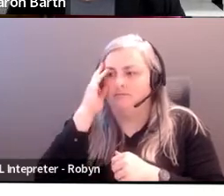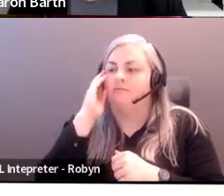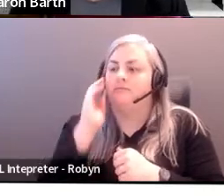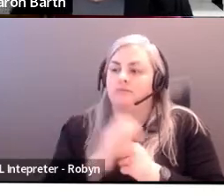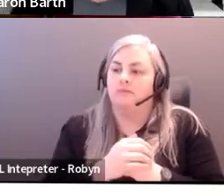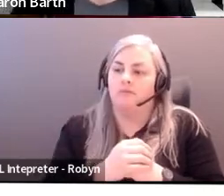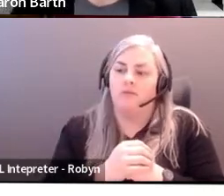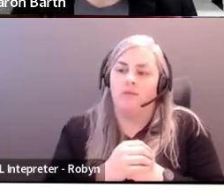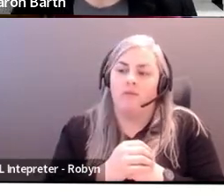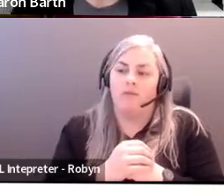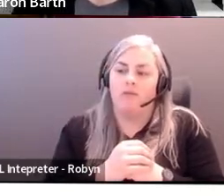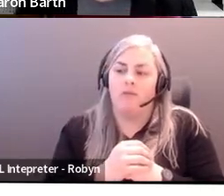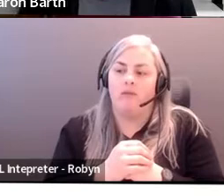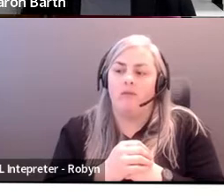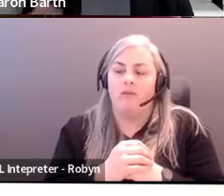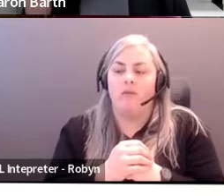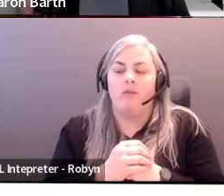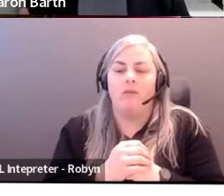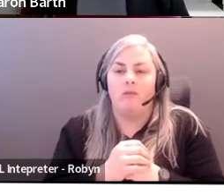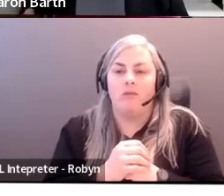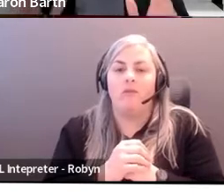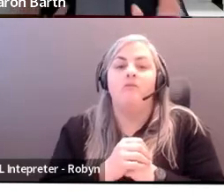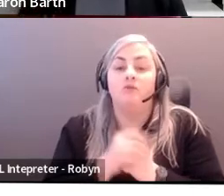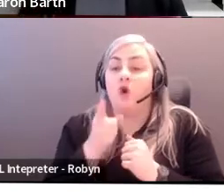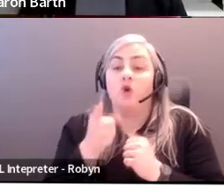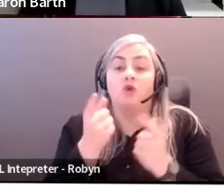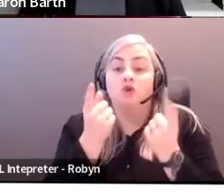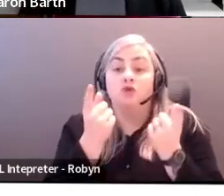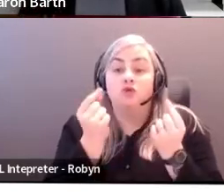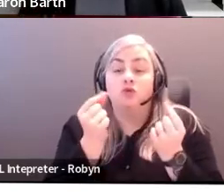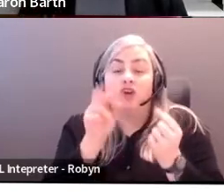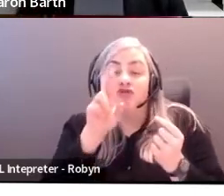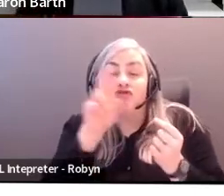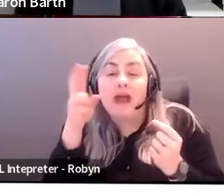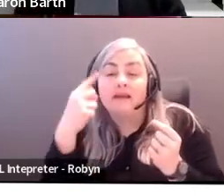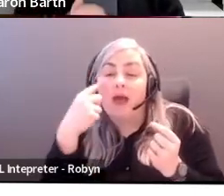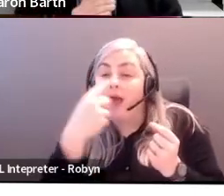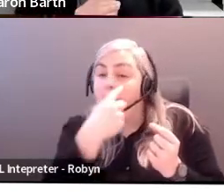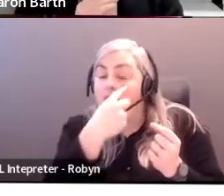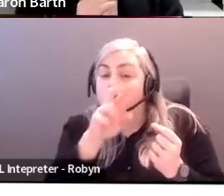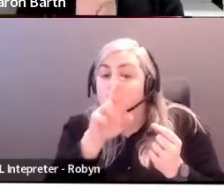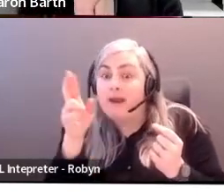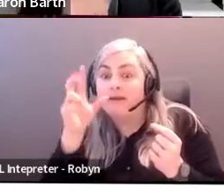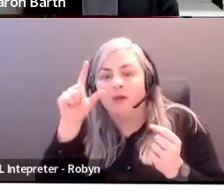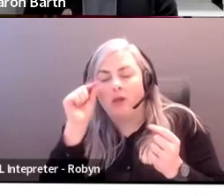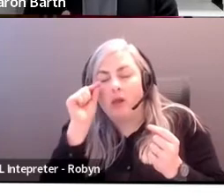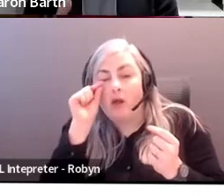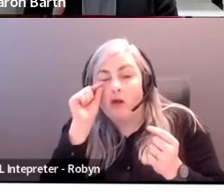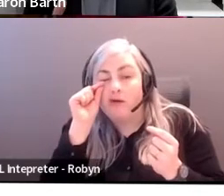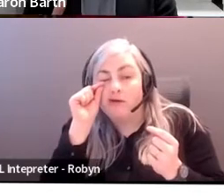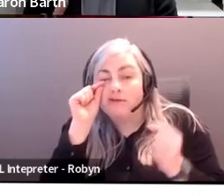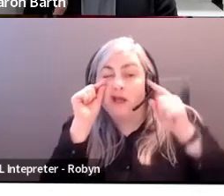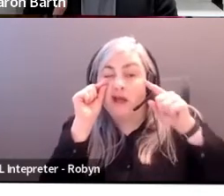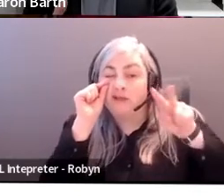Okay, so now what I want you to do is close your right eye, stare at the